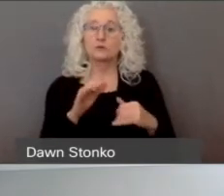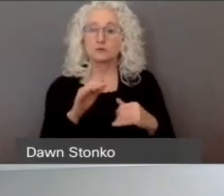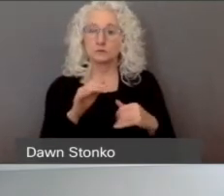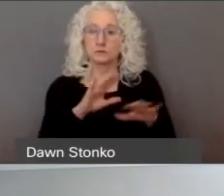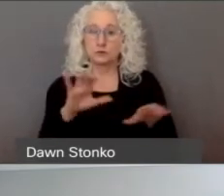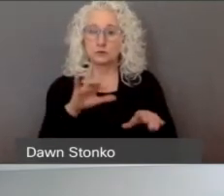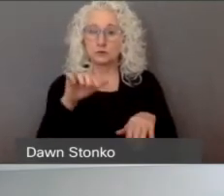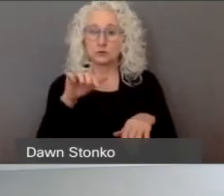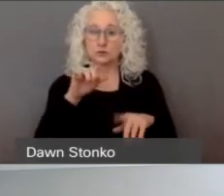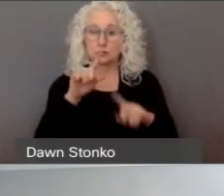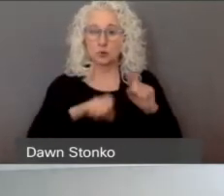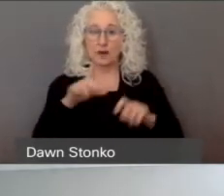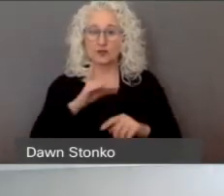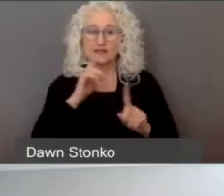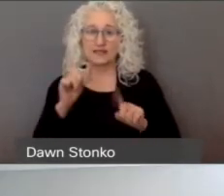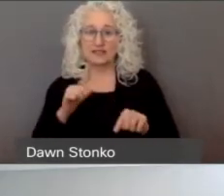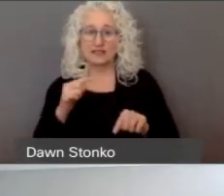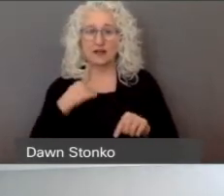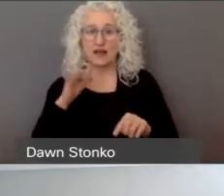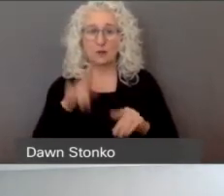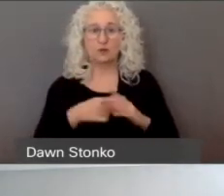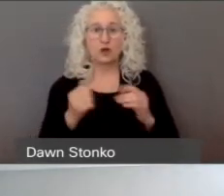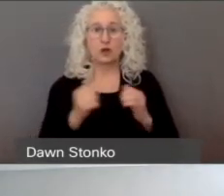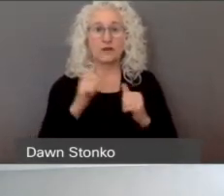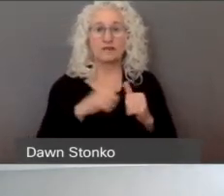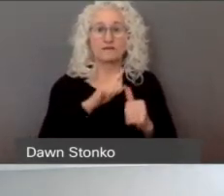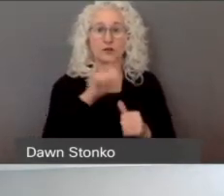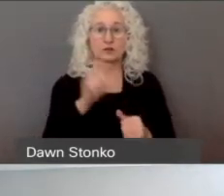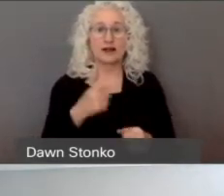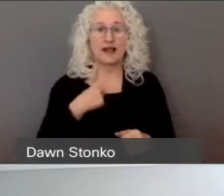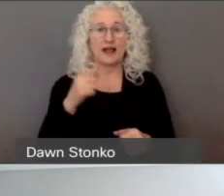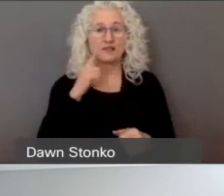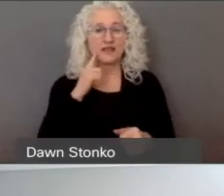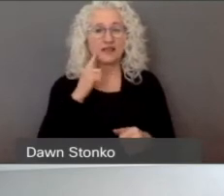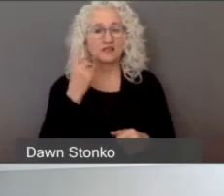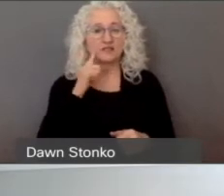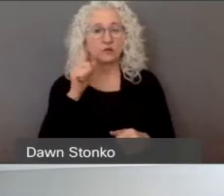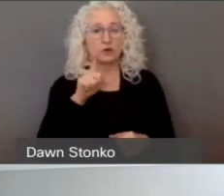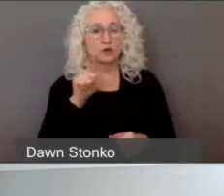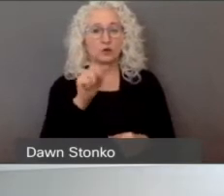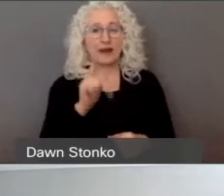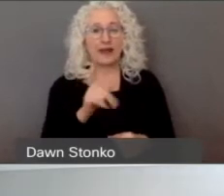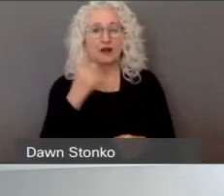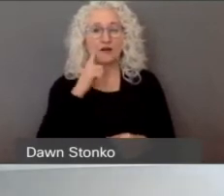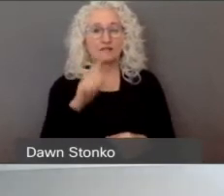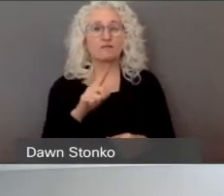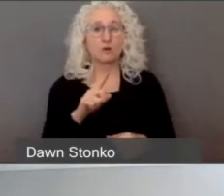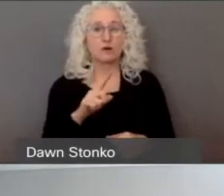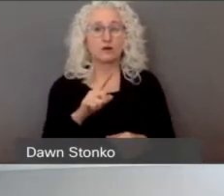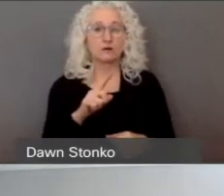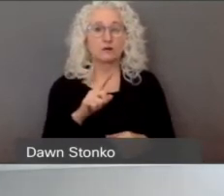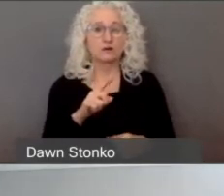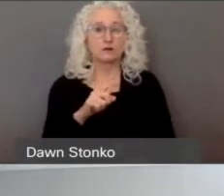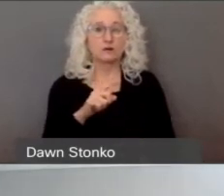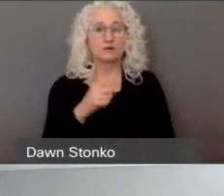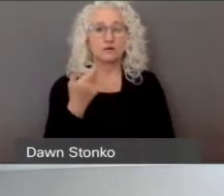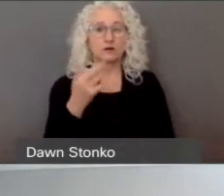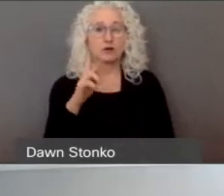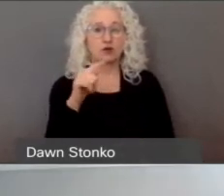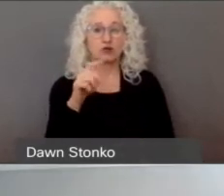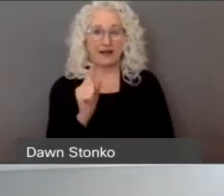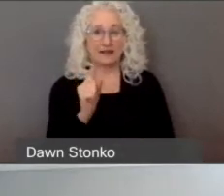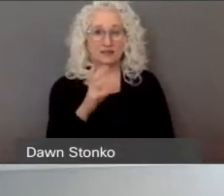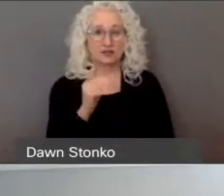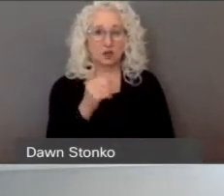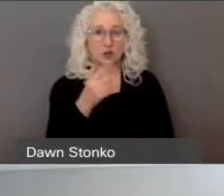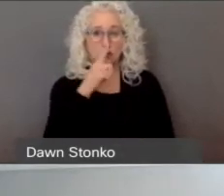start with the first question. I believe this is directed to you, Larry, for with respect to the HoCoRise Grants. So can you just